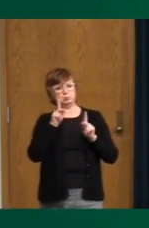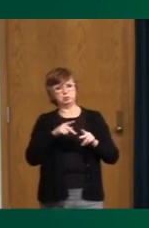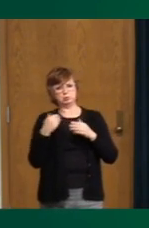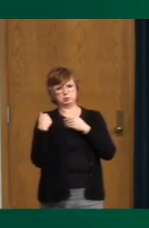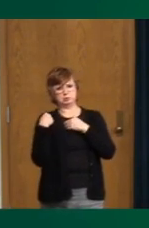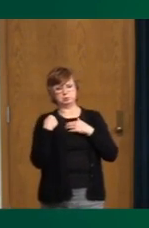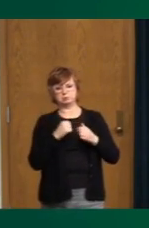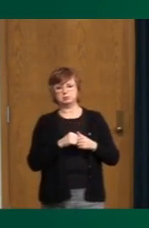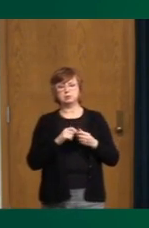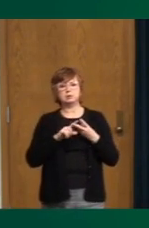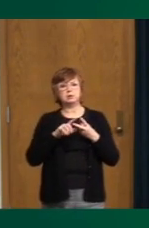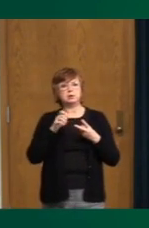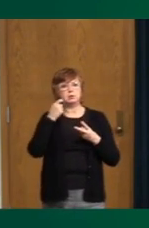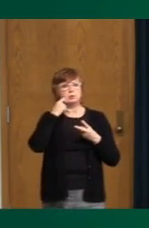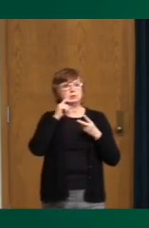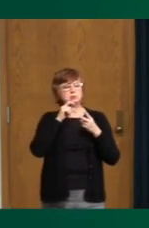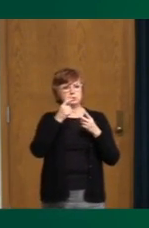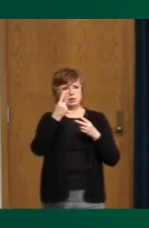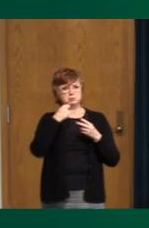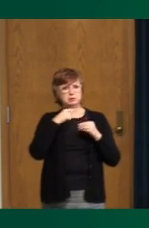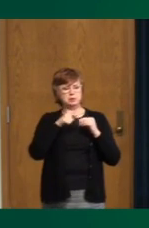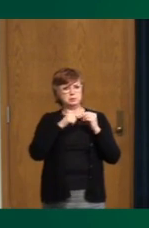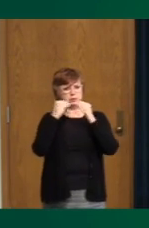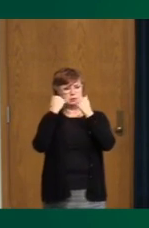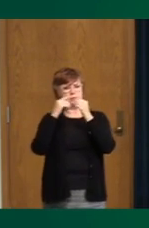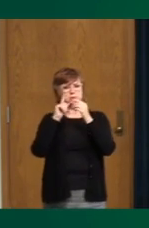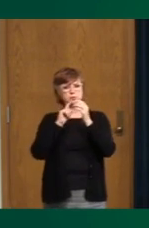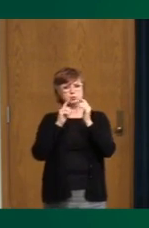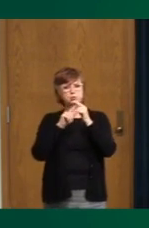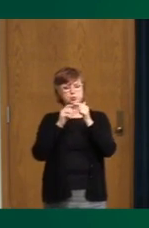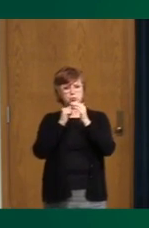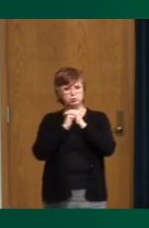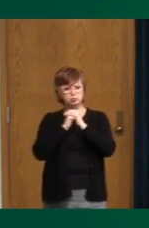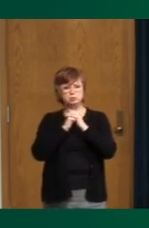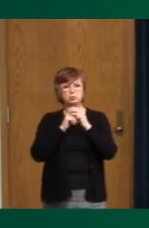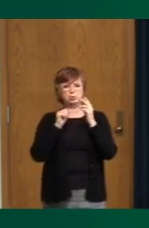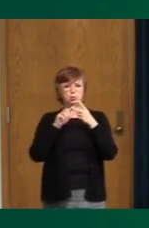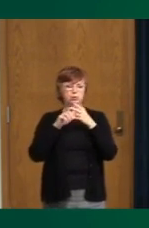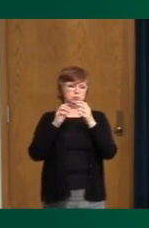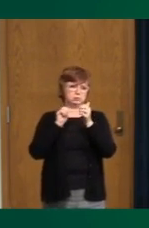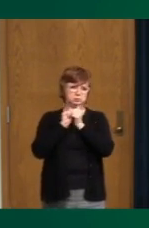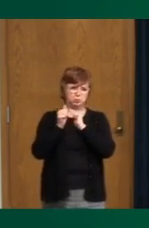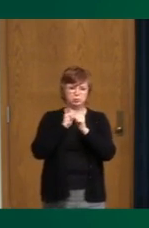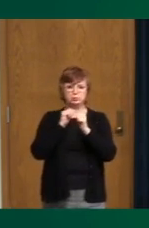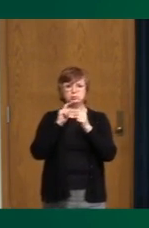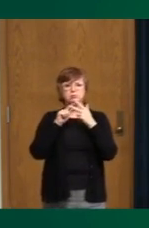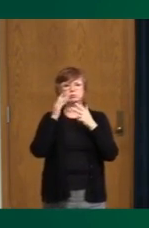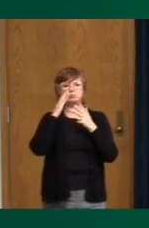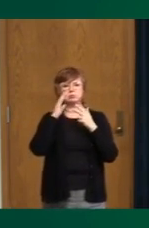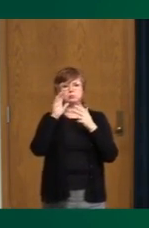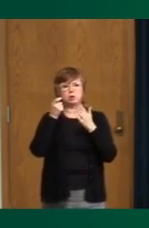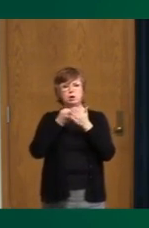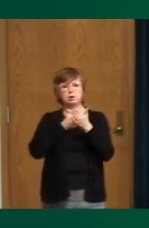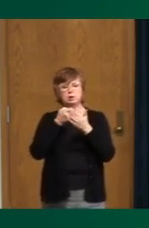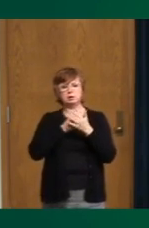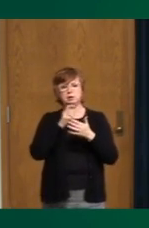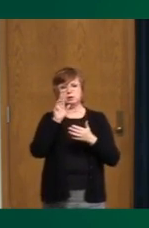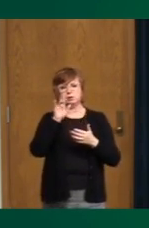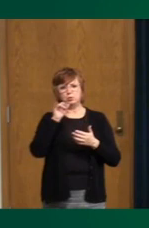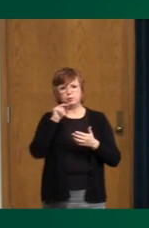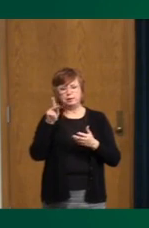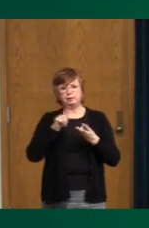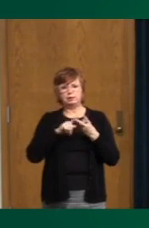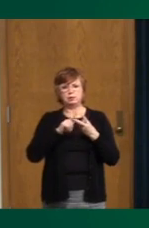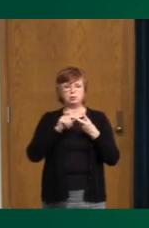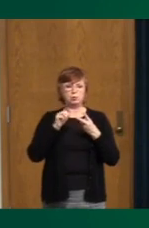imposing restrictions on worship services or athletics where people are gathering in our rinks, in our lacrosse, whatever